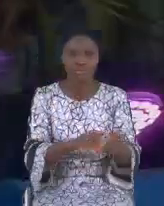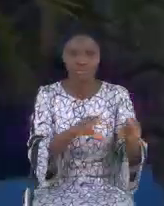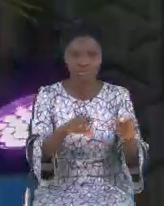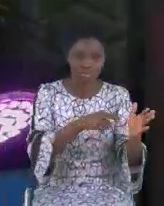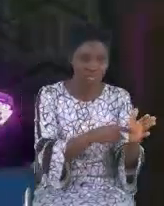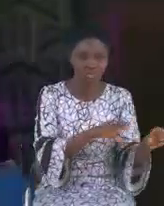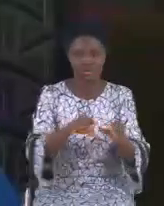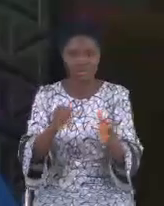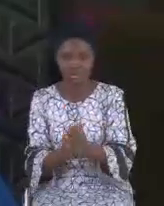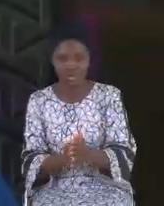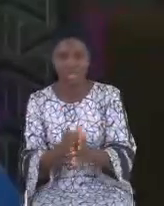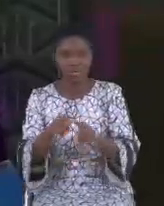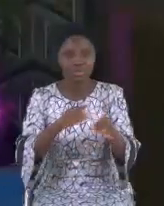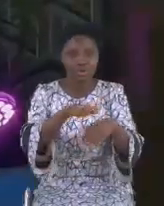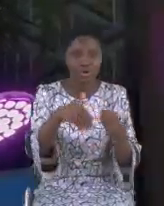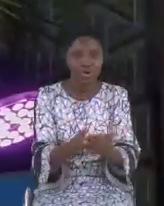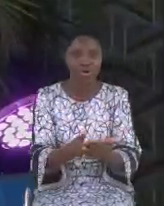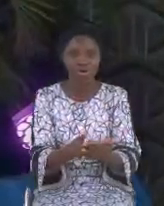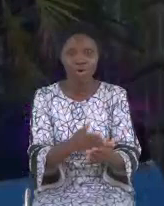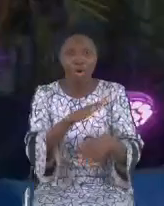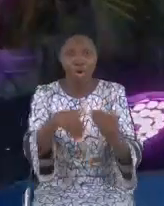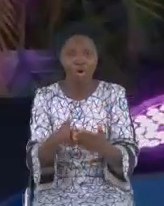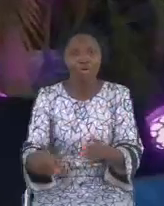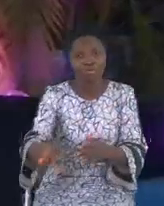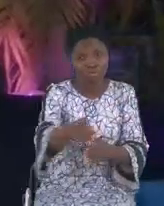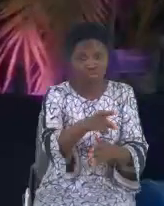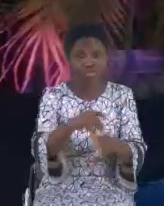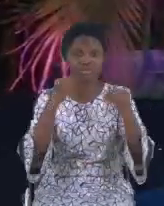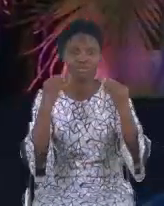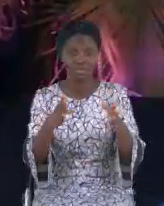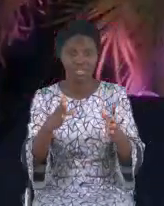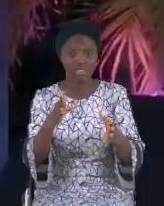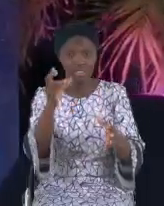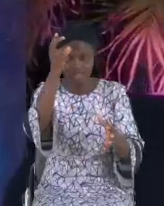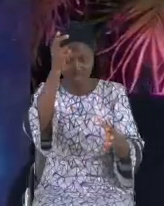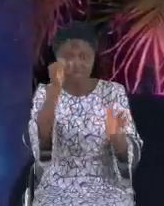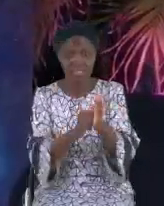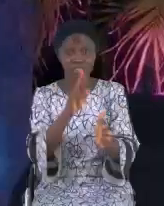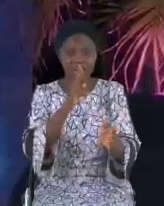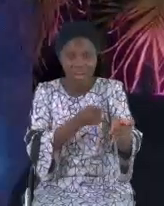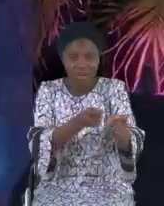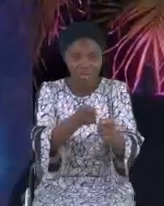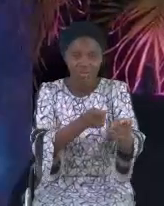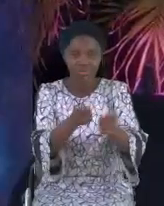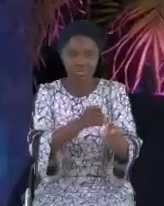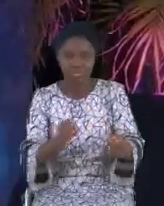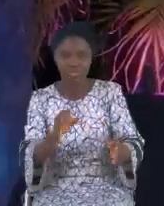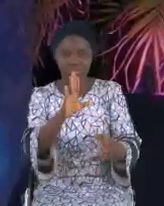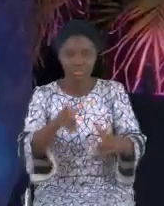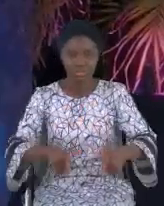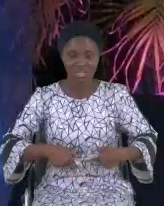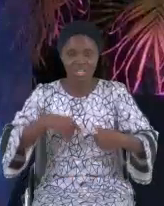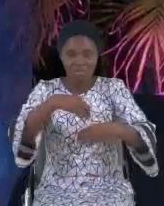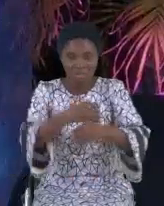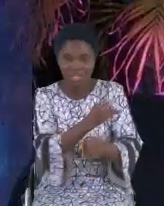But all those many devils they're telegassing your life and they're making you to go here and